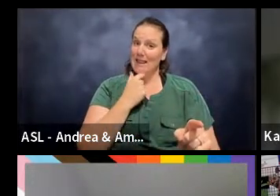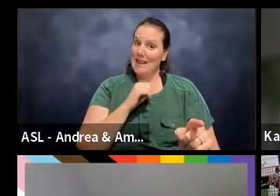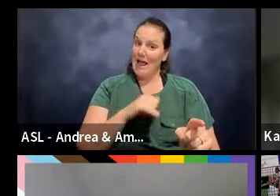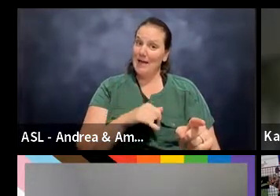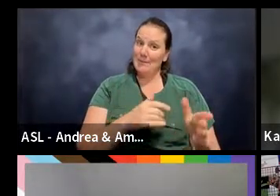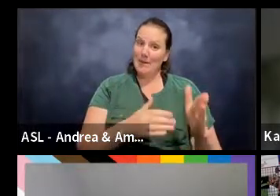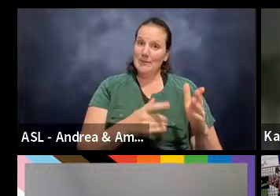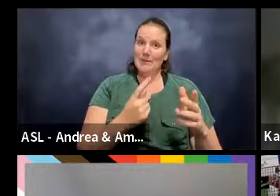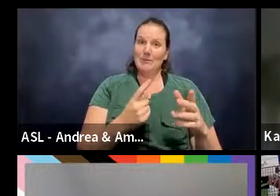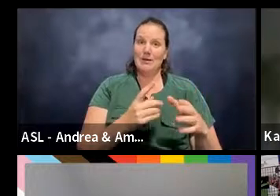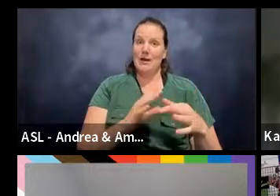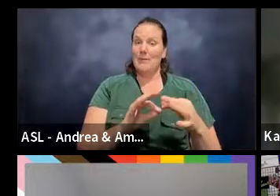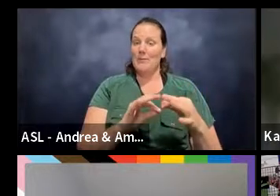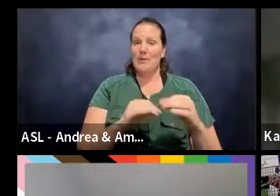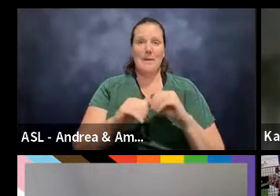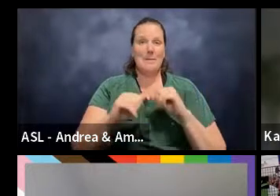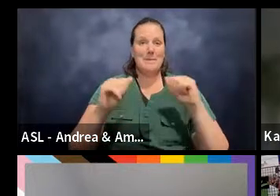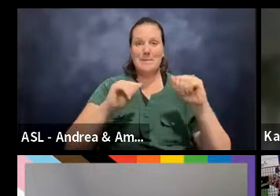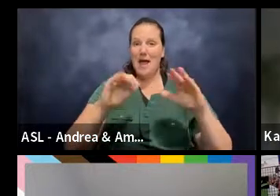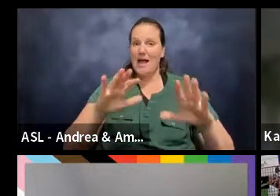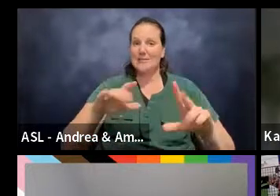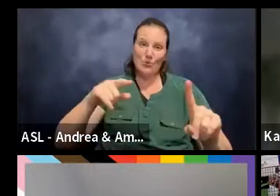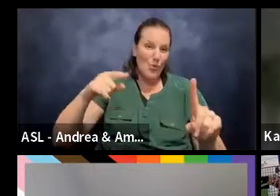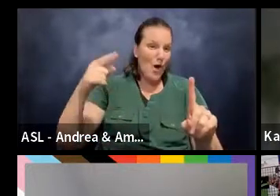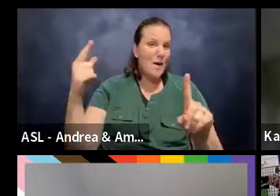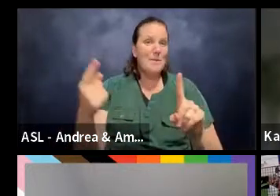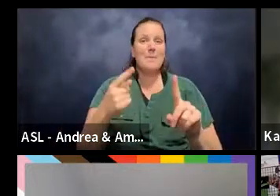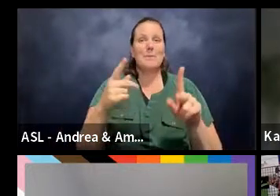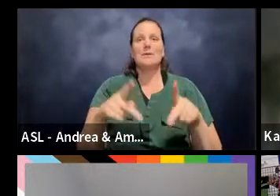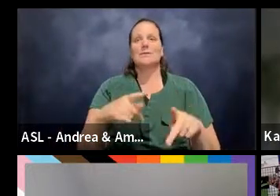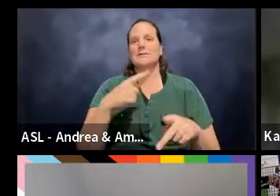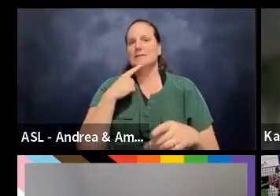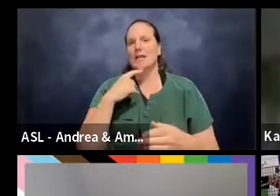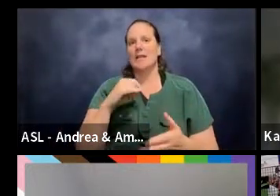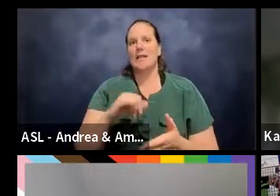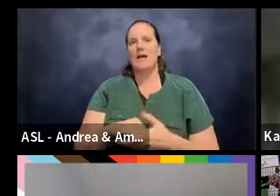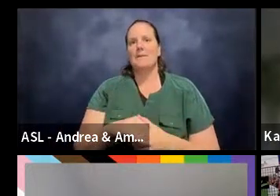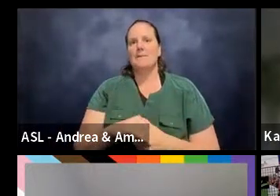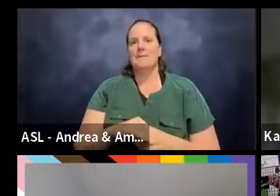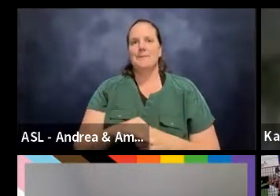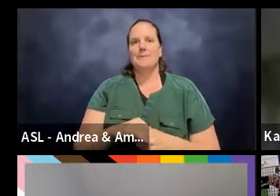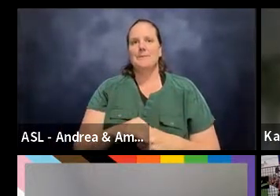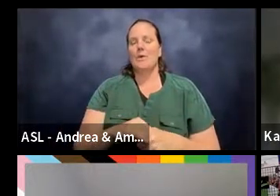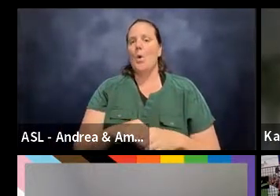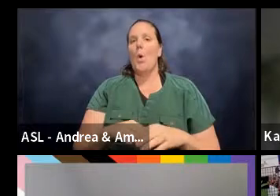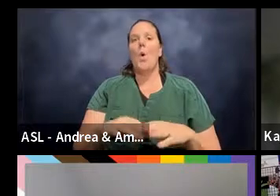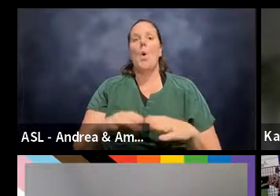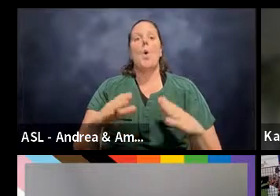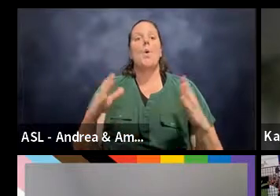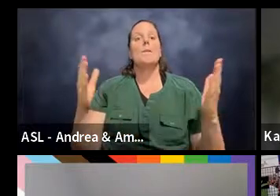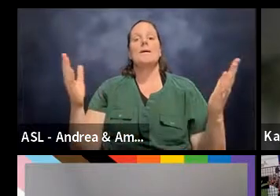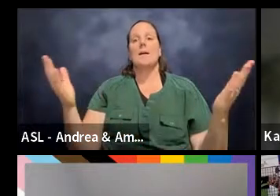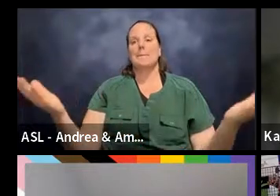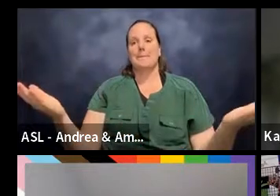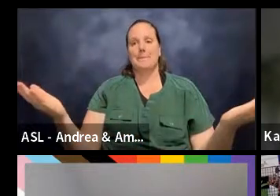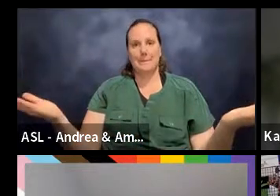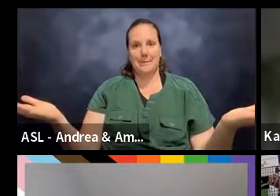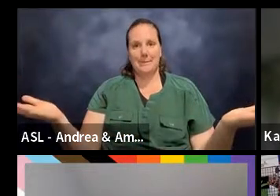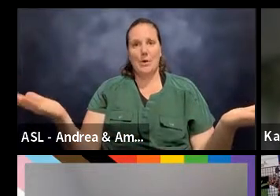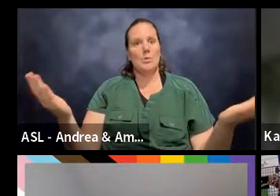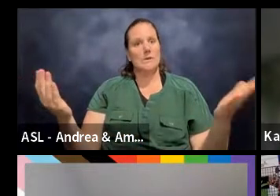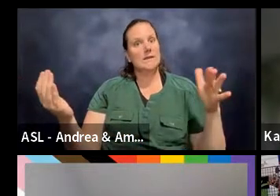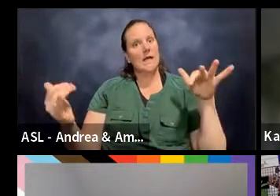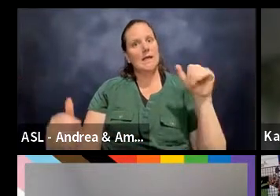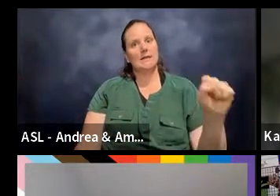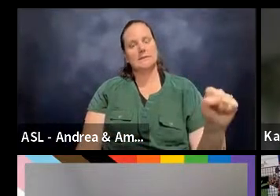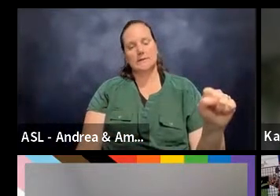someone will come up with a magic bullet, one person that says something that opens the skies up and we say